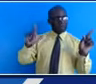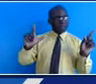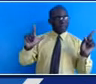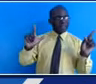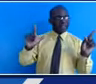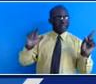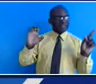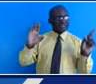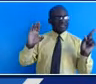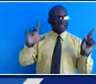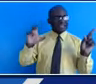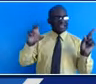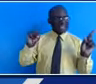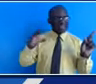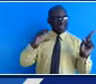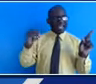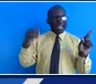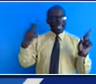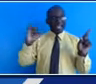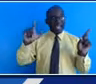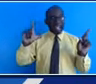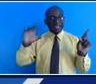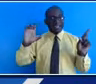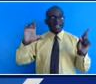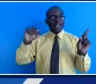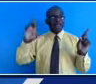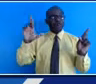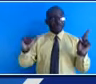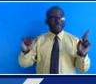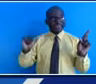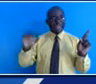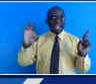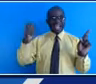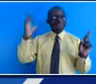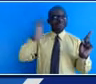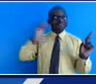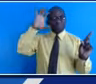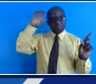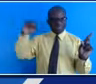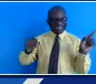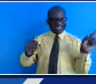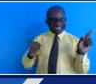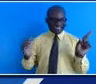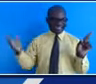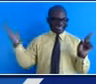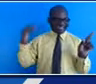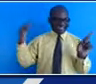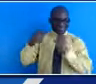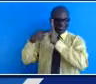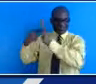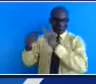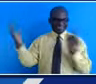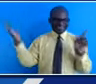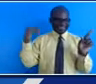Chappaqua, Mount Kisco corridor. So, John, thank you very much for the fine establishment you run.